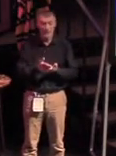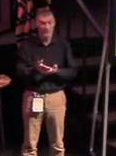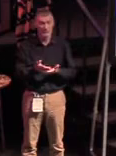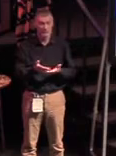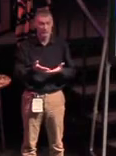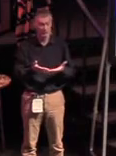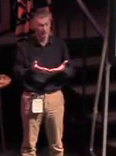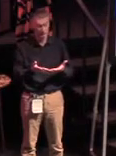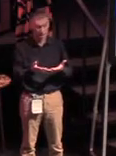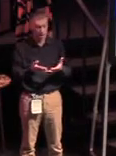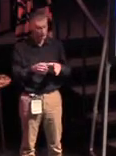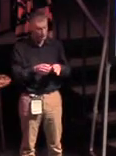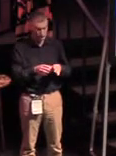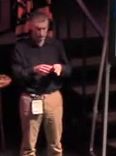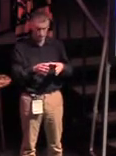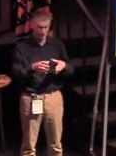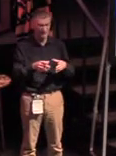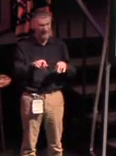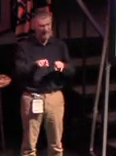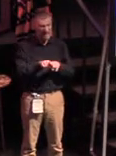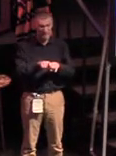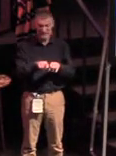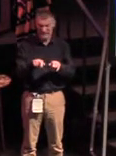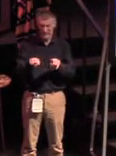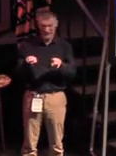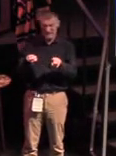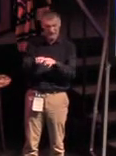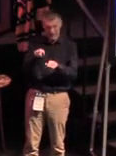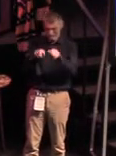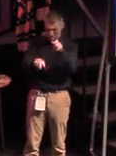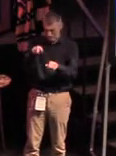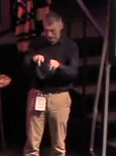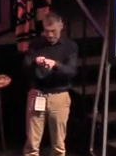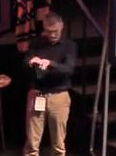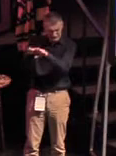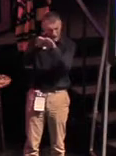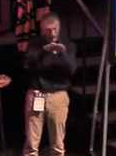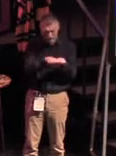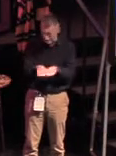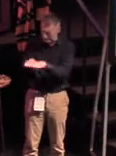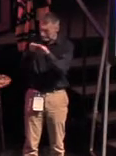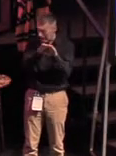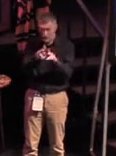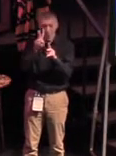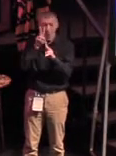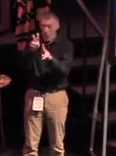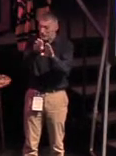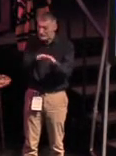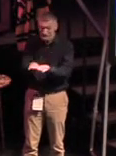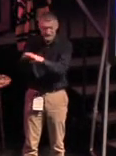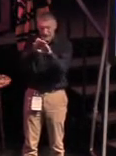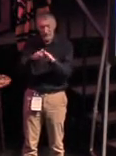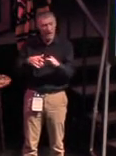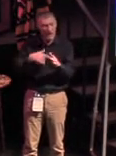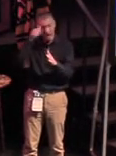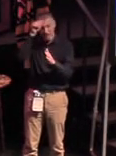If you have a homogenous group of people who all look the same, sound the same, and have similar life experiences, they're going to approach problems